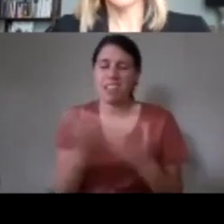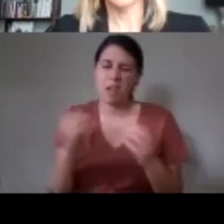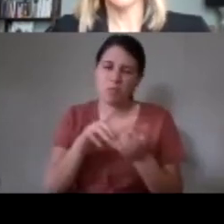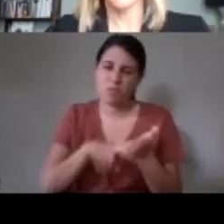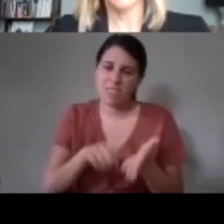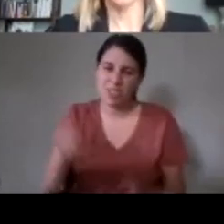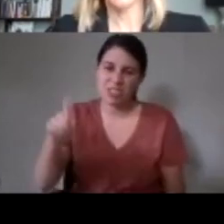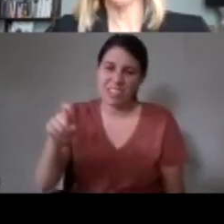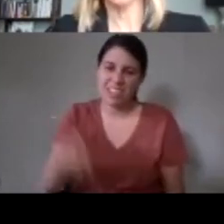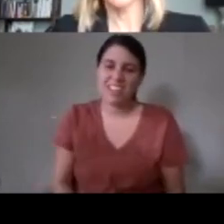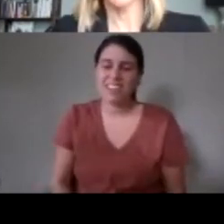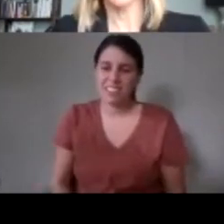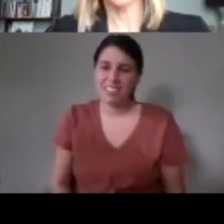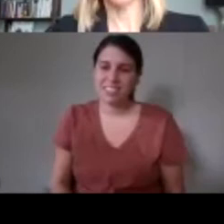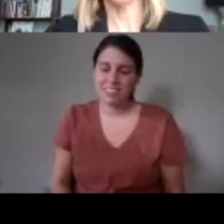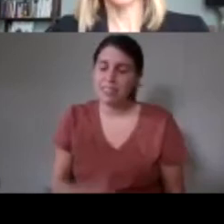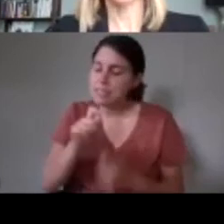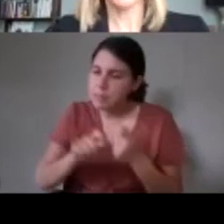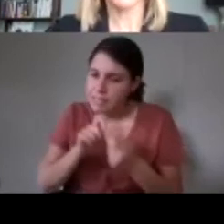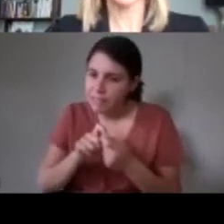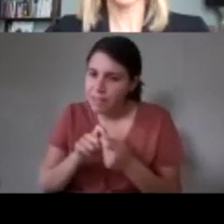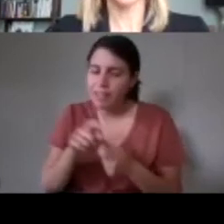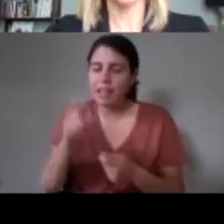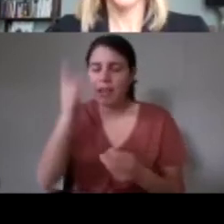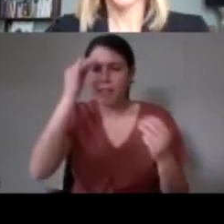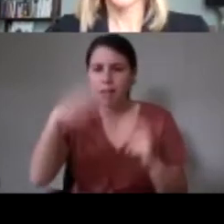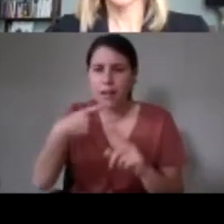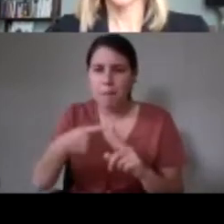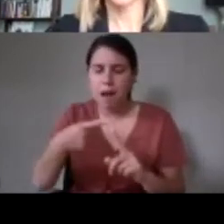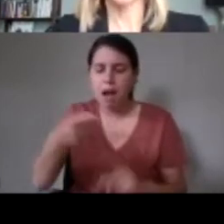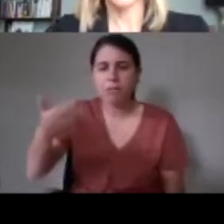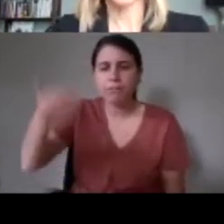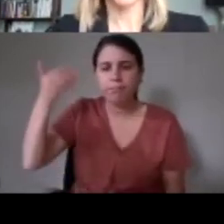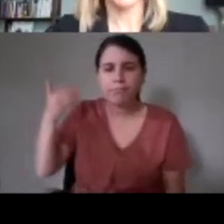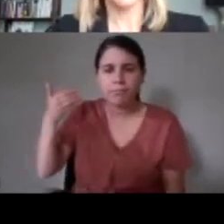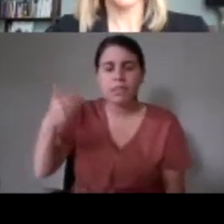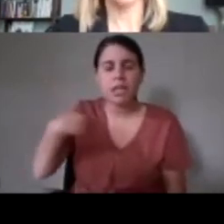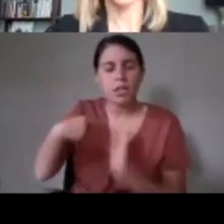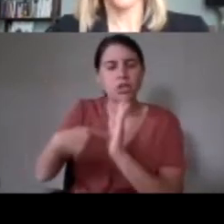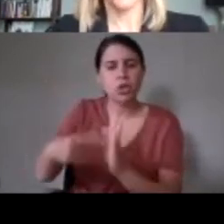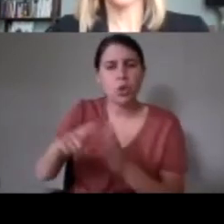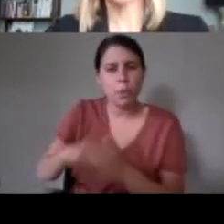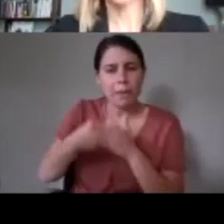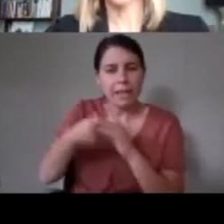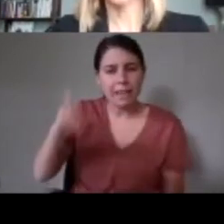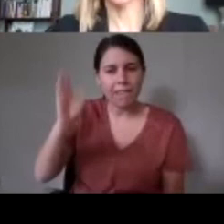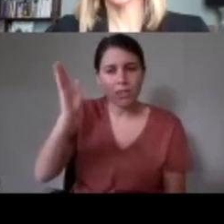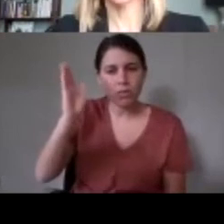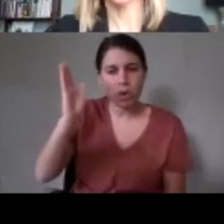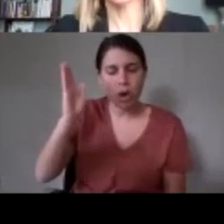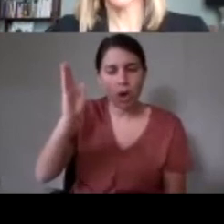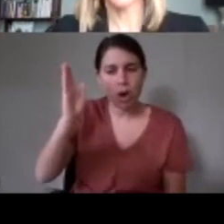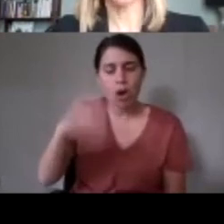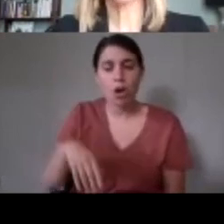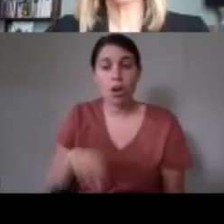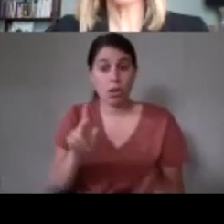is needed. And in particular, if you think back to, I showed you right at the beginning of our talk that the